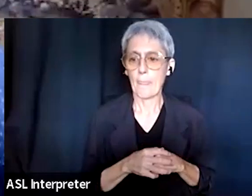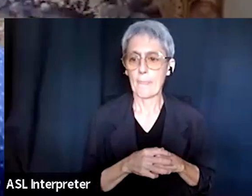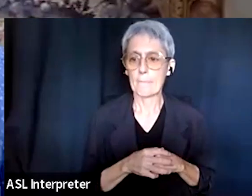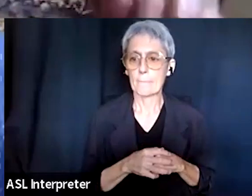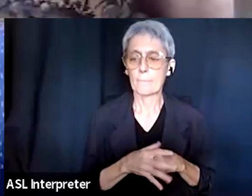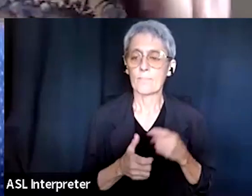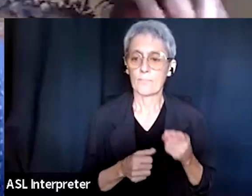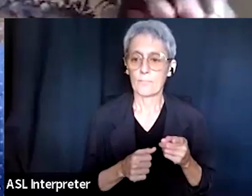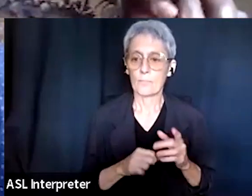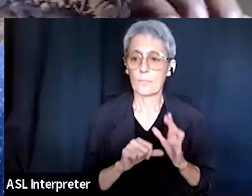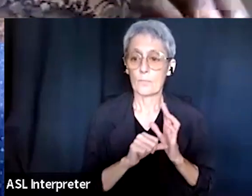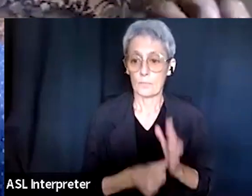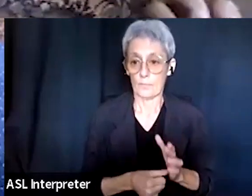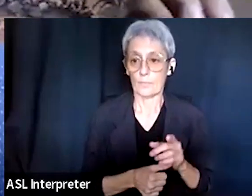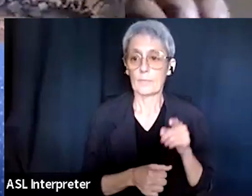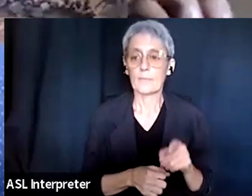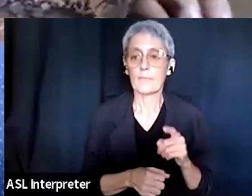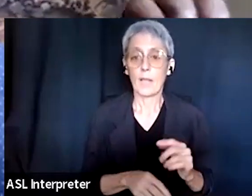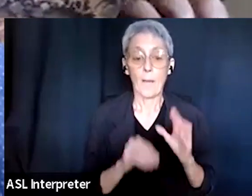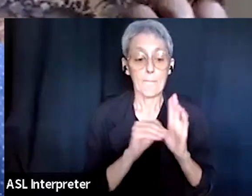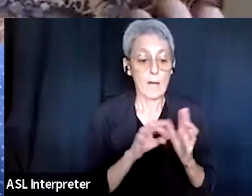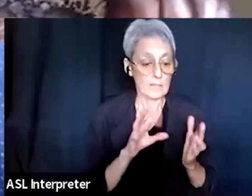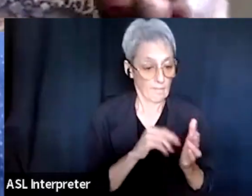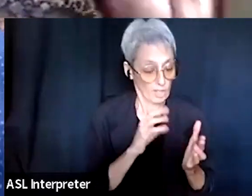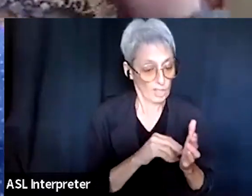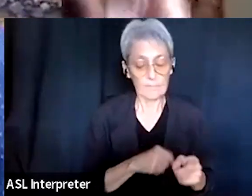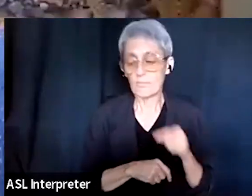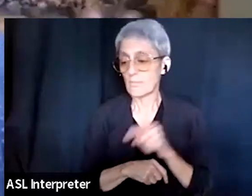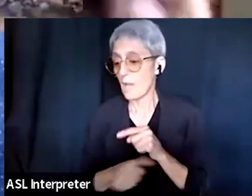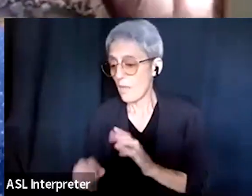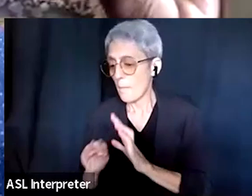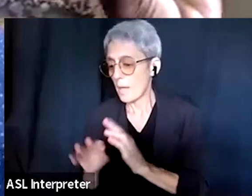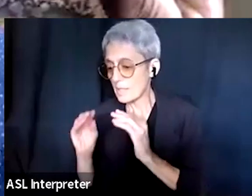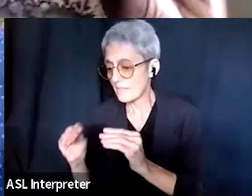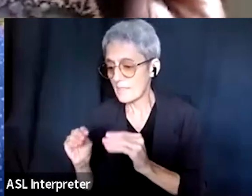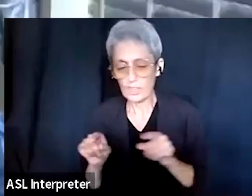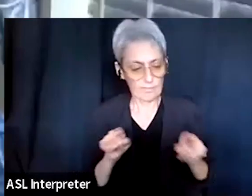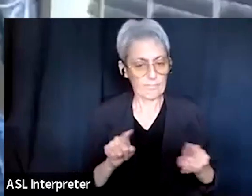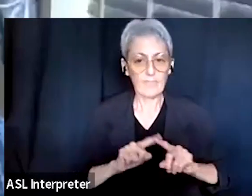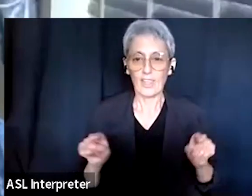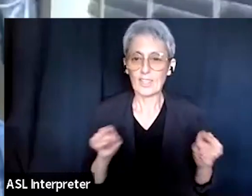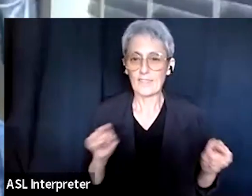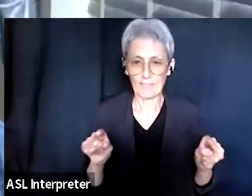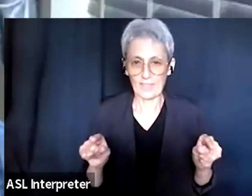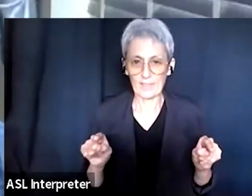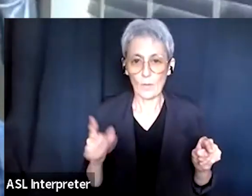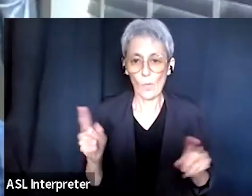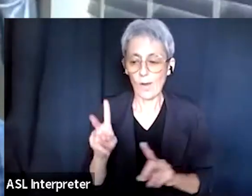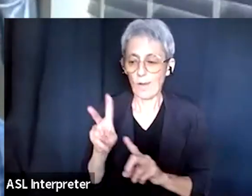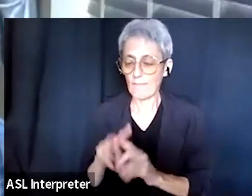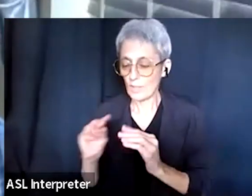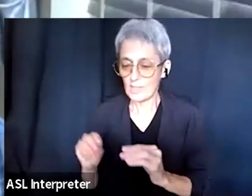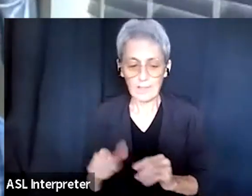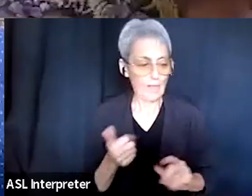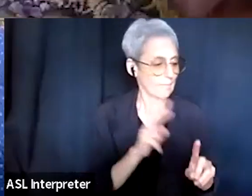models of learning, there are models of teaching, and they're not necessarily the same. Mm-hmm. And trying to have